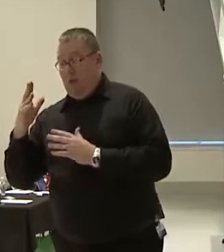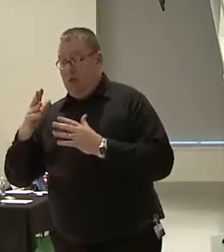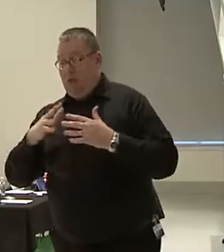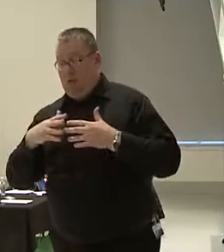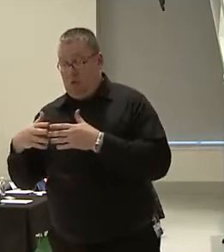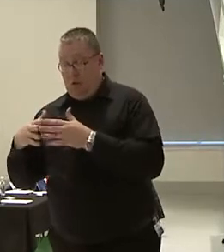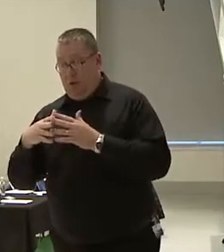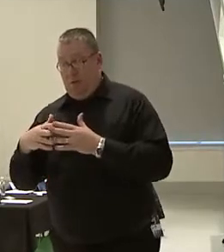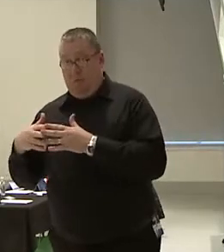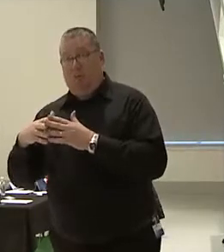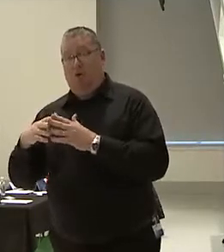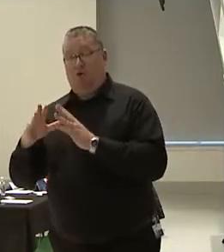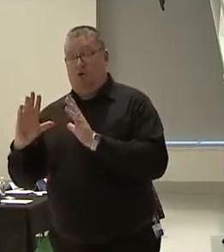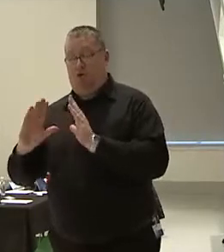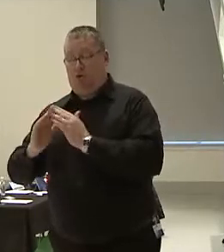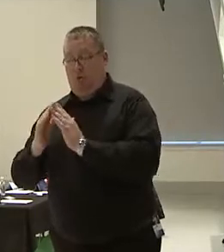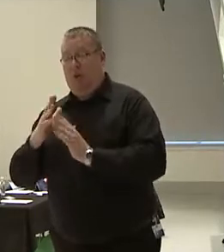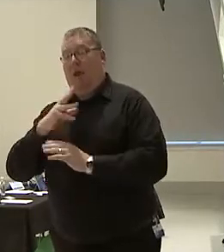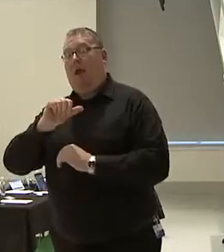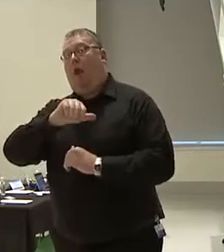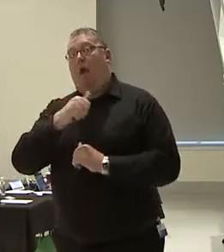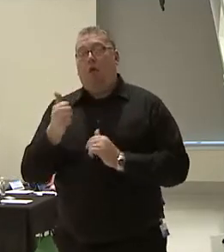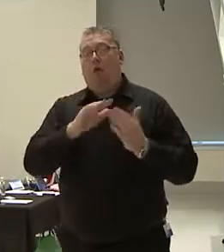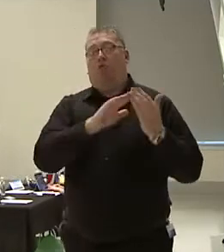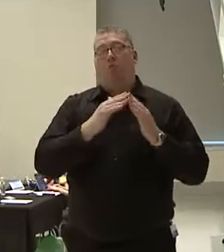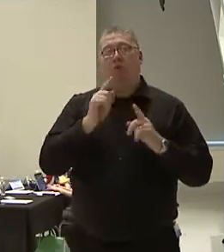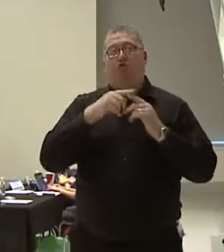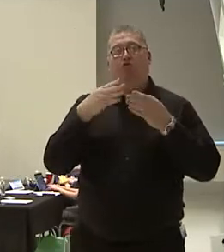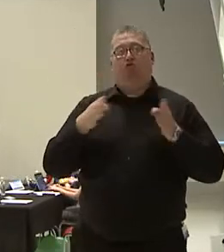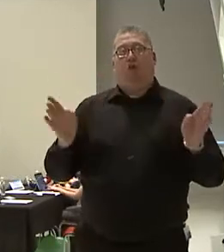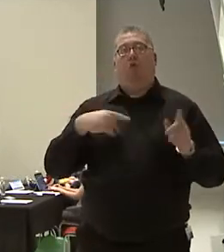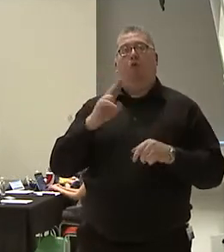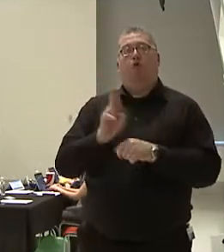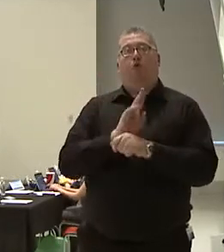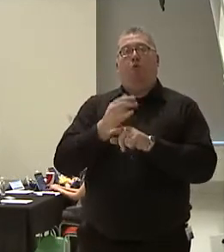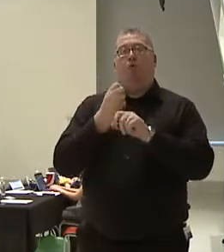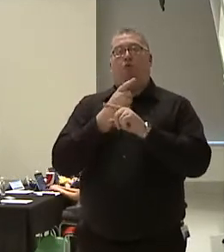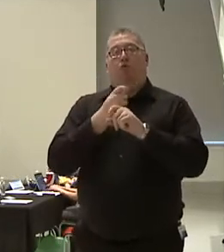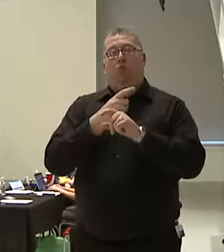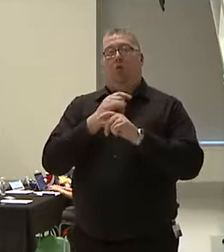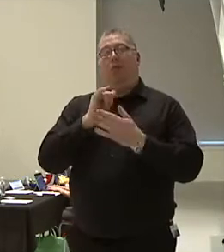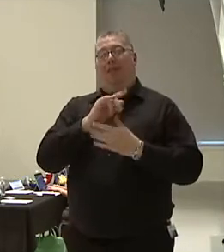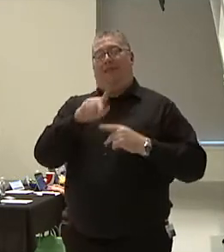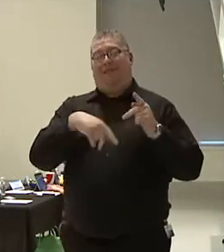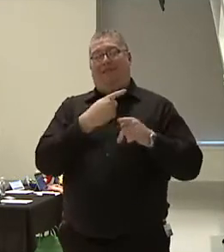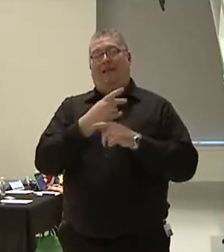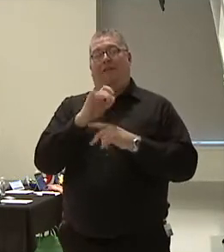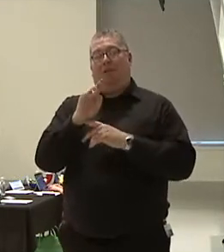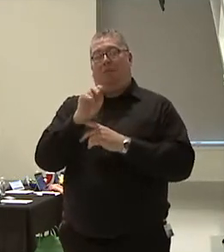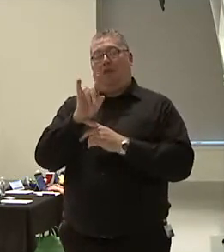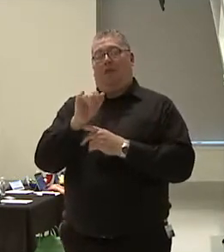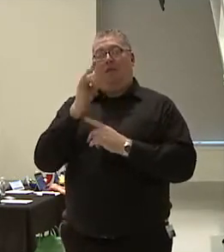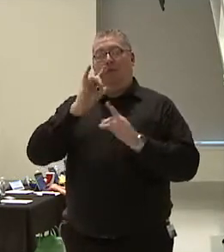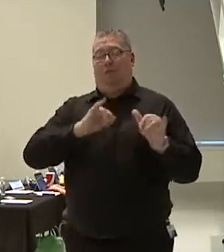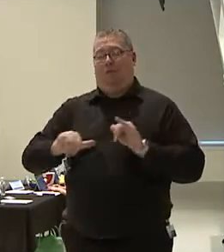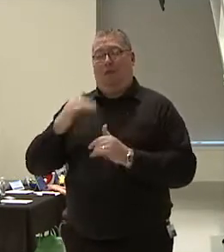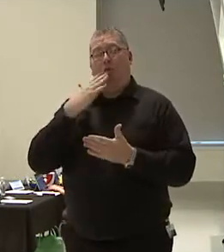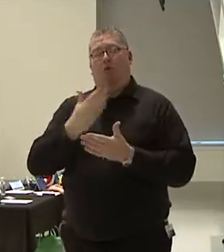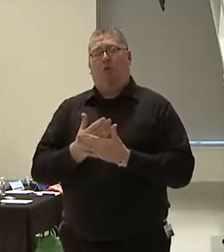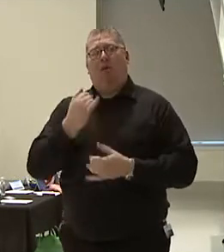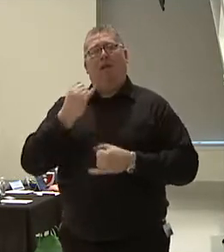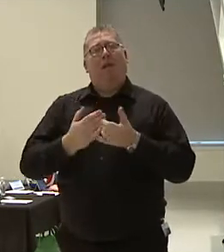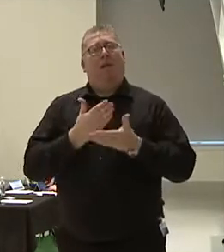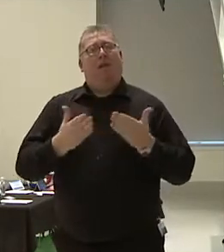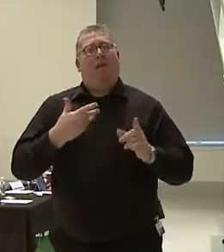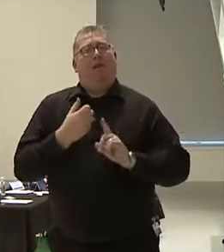The current freedom of the internet allows us to use this public good for the common good. And the last thing I'll talk about is something that I heard on